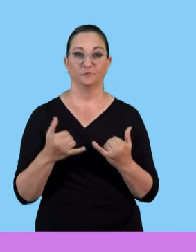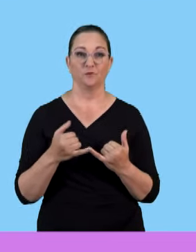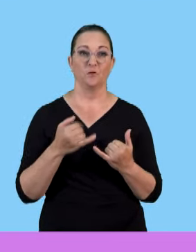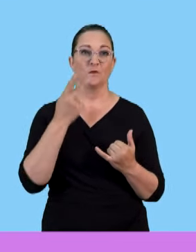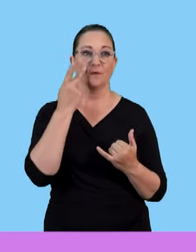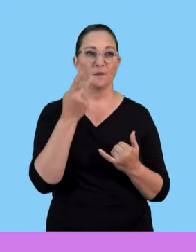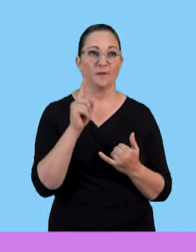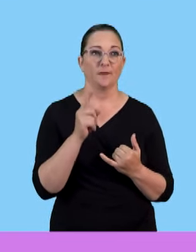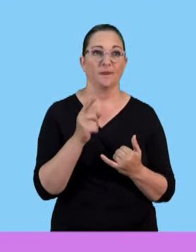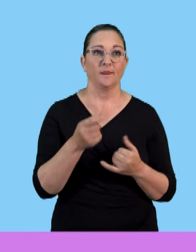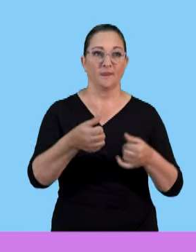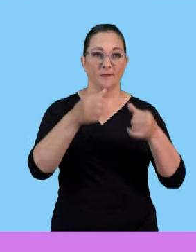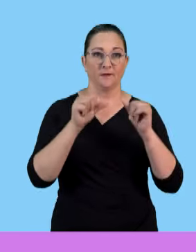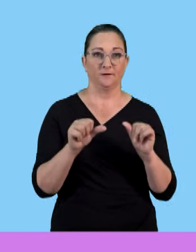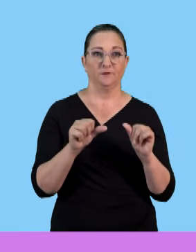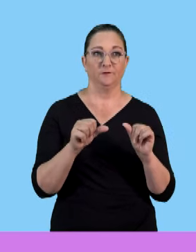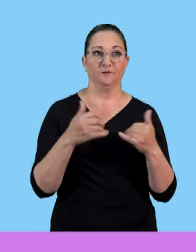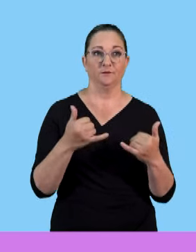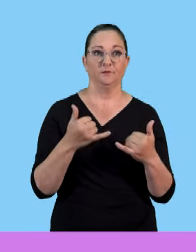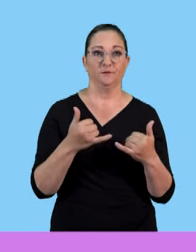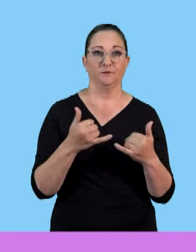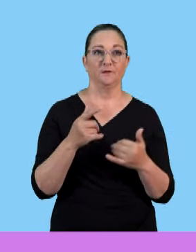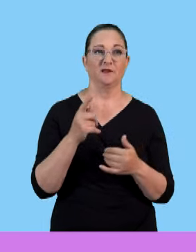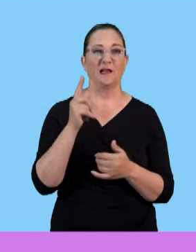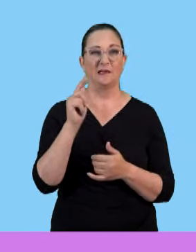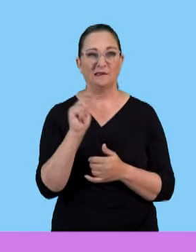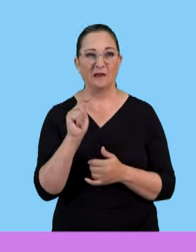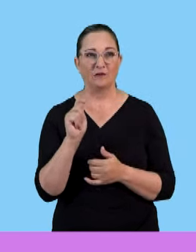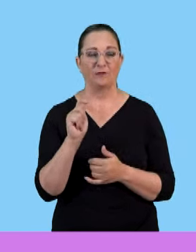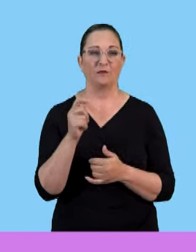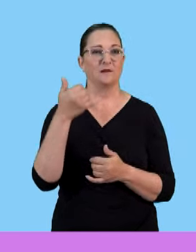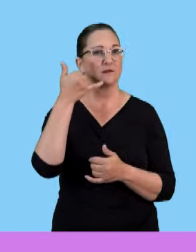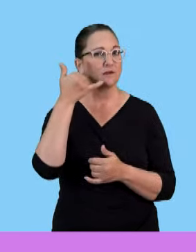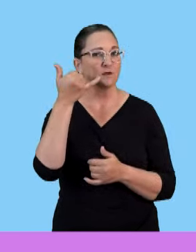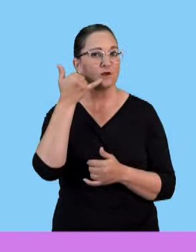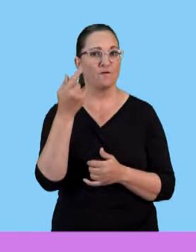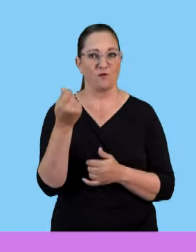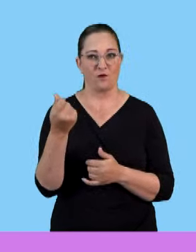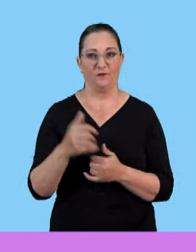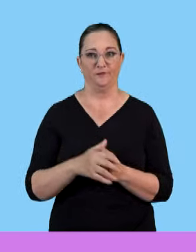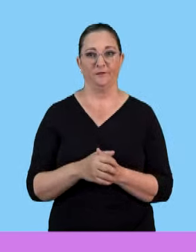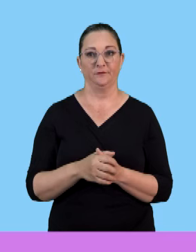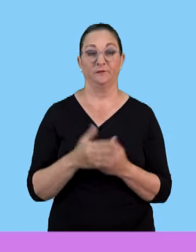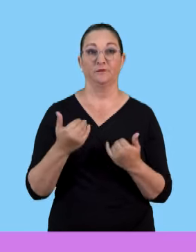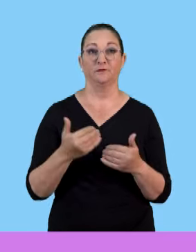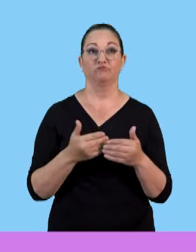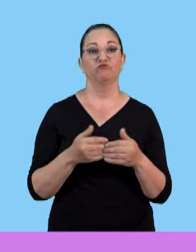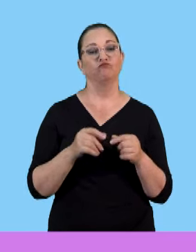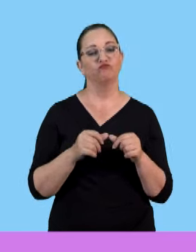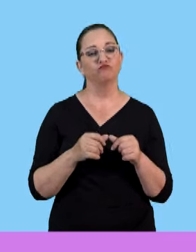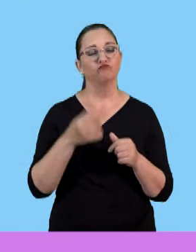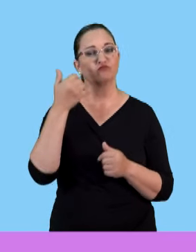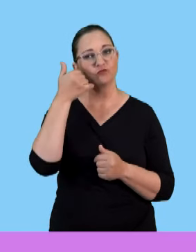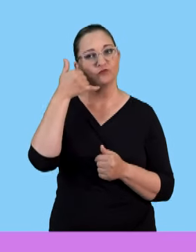Right, now we are looking at our next tariff, whereby we will be talking of a cell phone tariff. So now